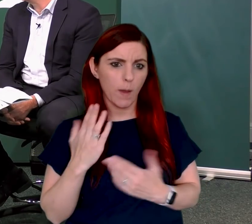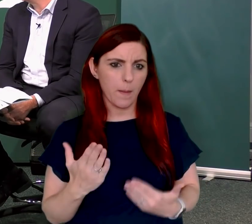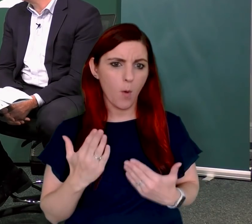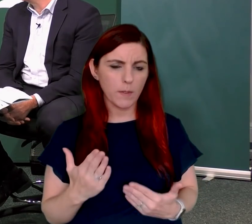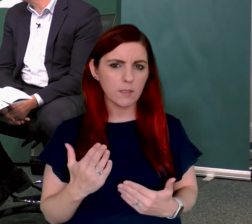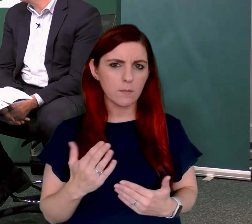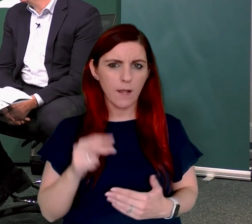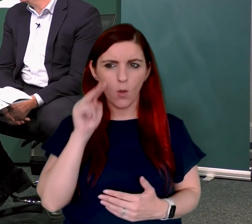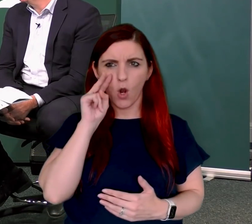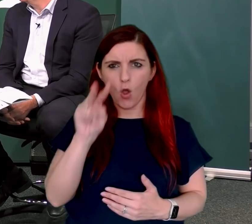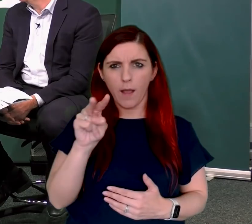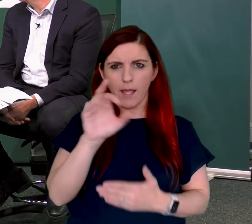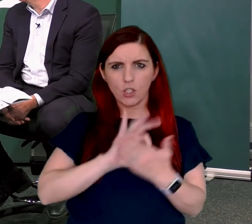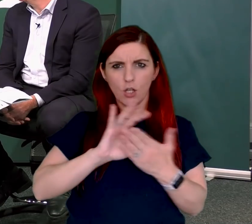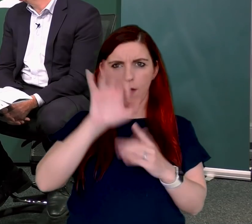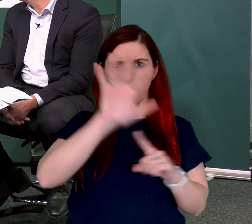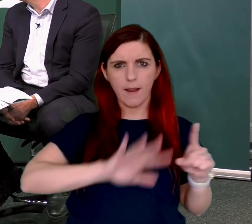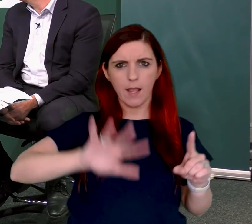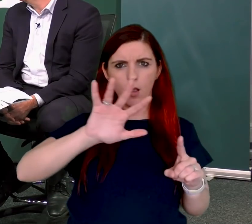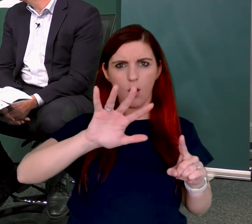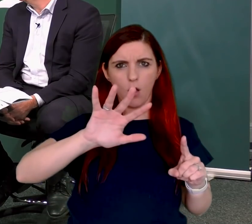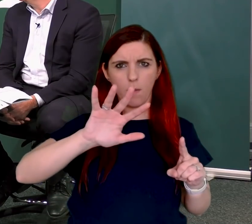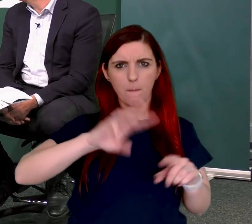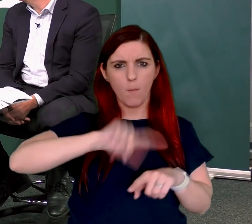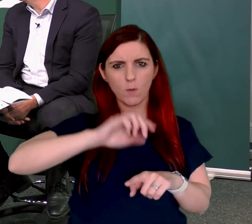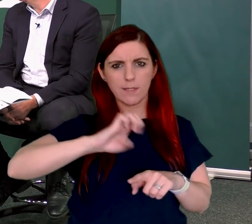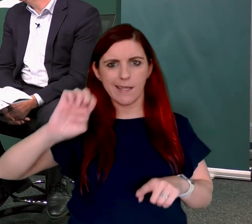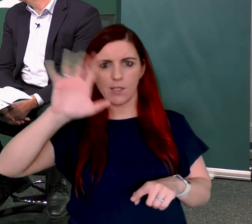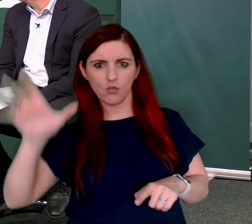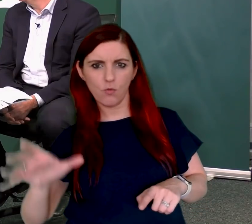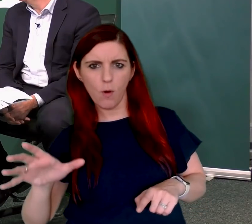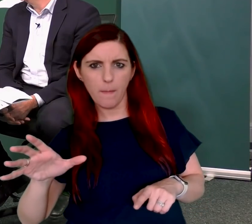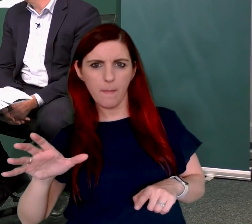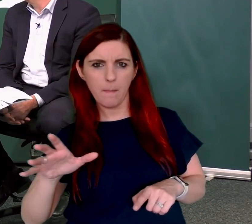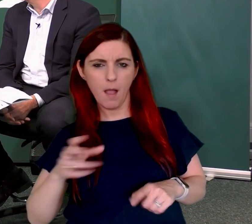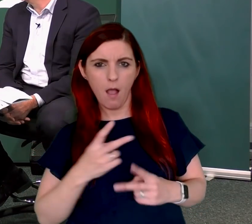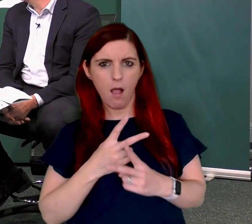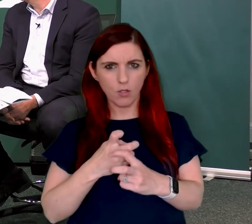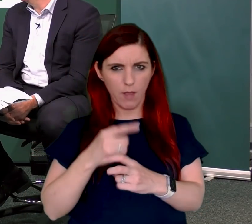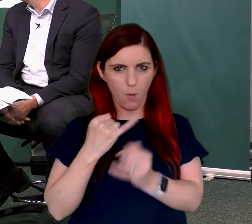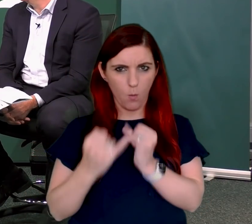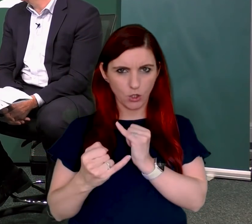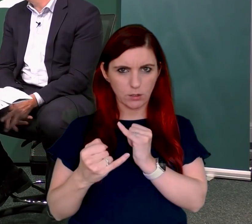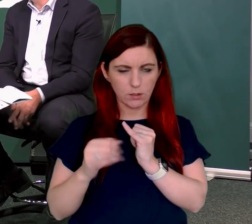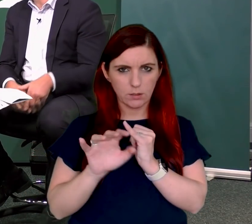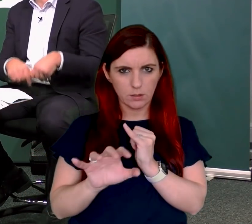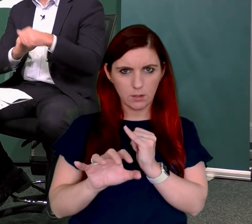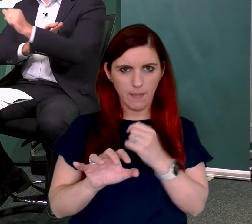if you look at that geographically, pretty much all of them are in Eastern Europe, with the exception of Austria, which has the worst vaccination